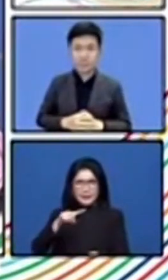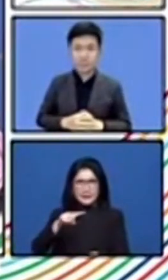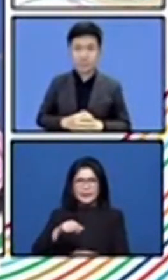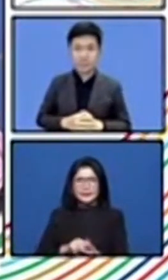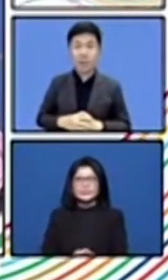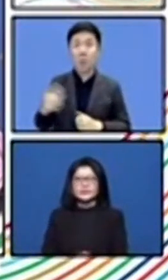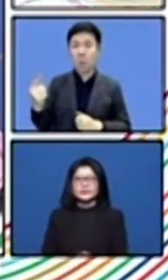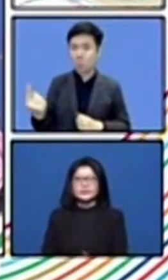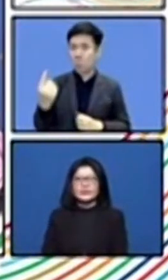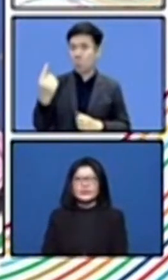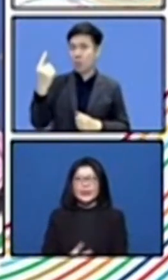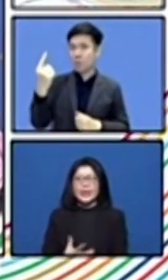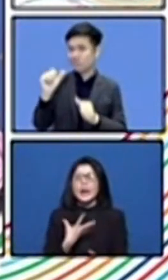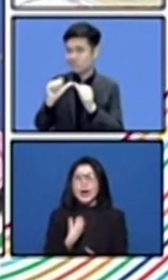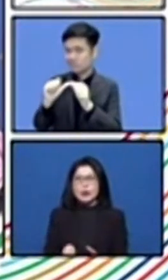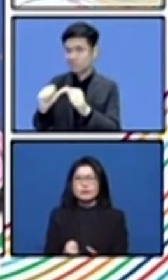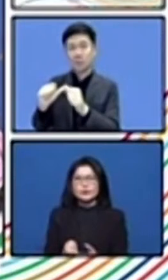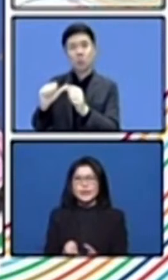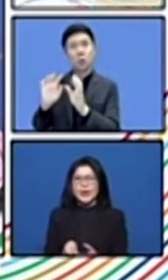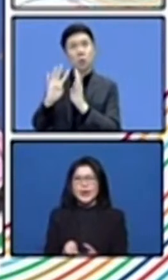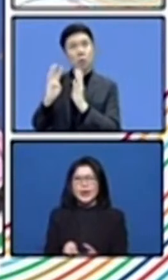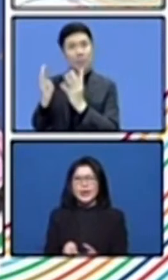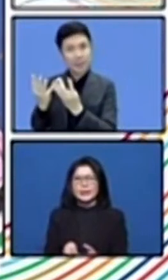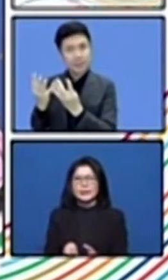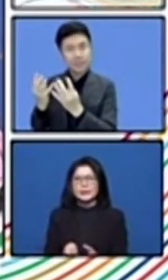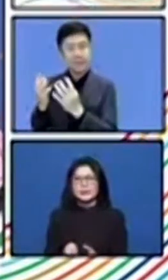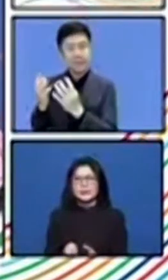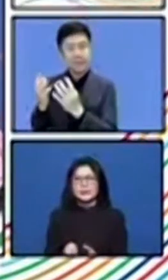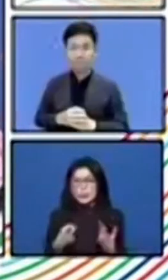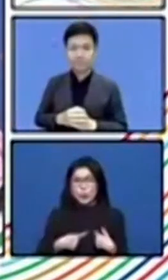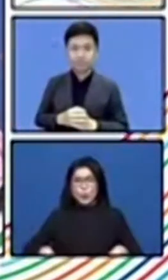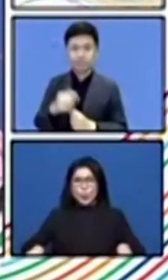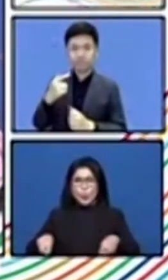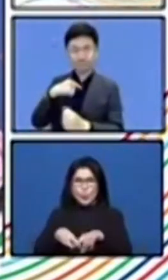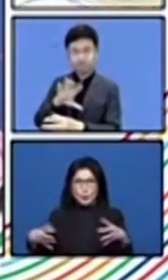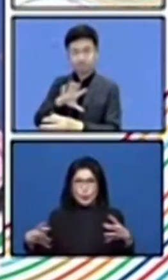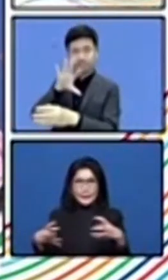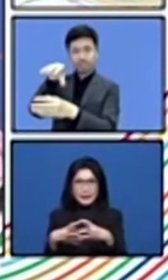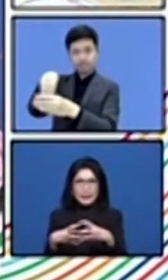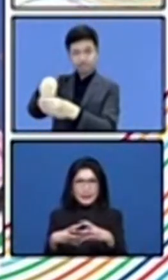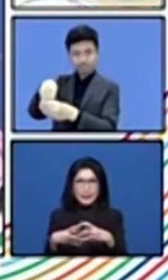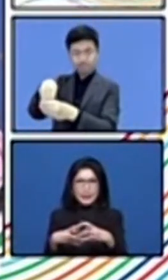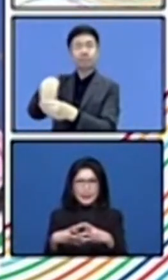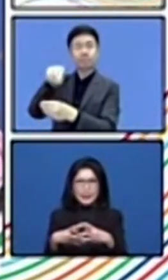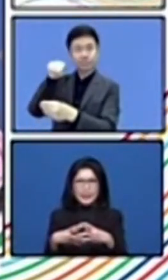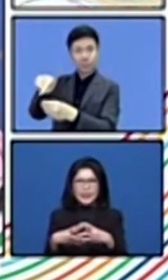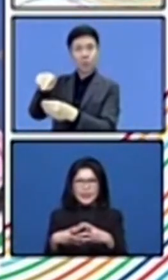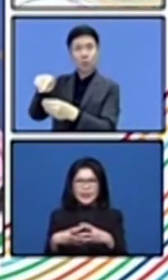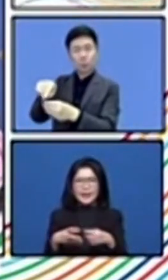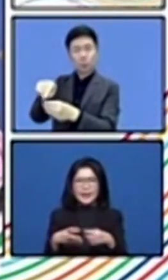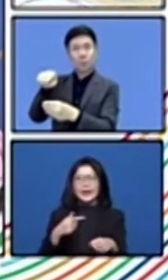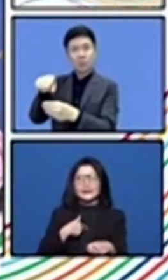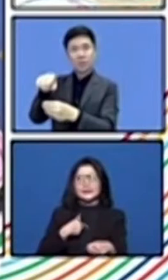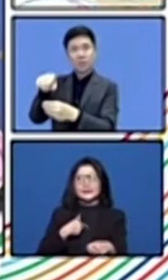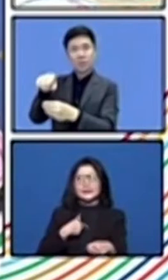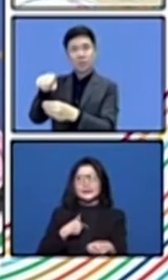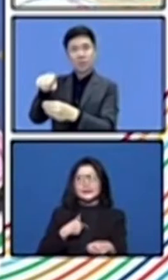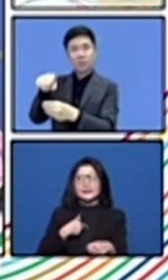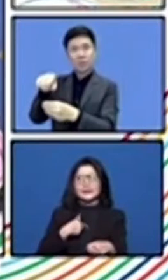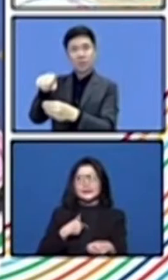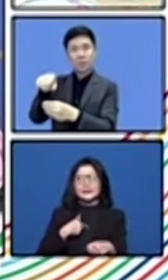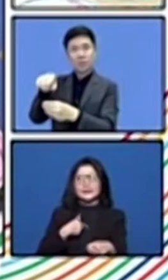committee and I chose to be part of the standing committee on Social Development since